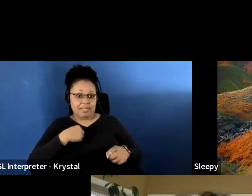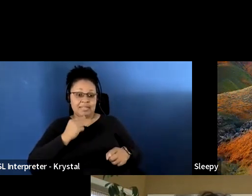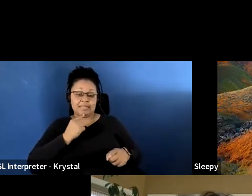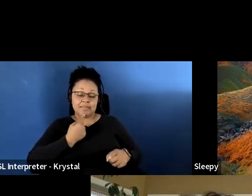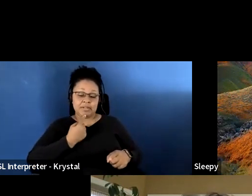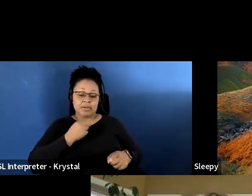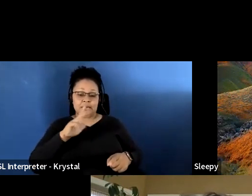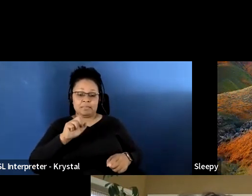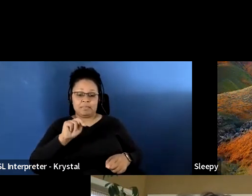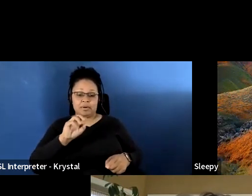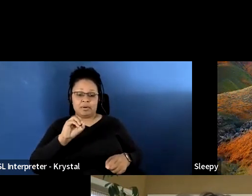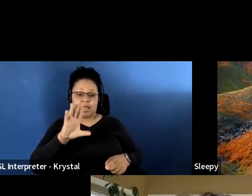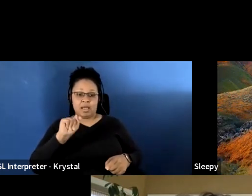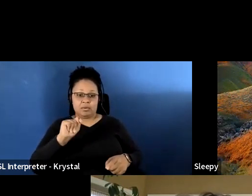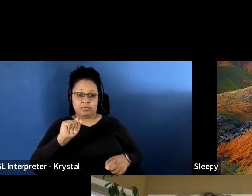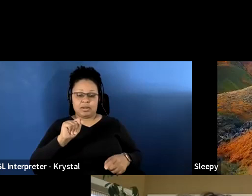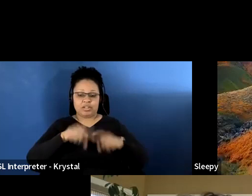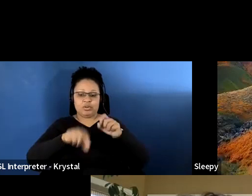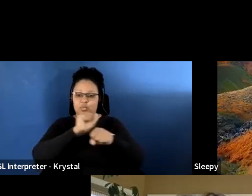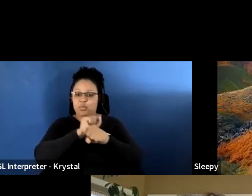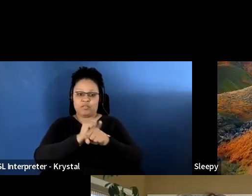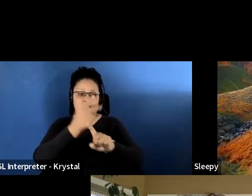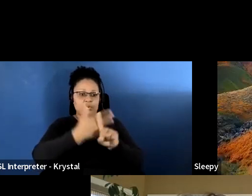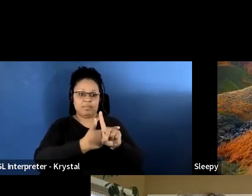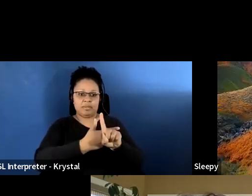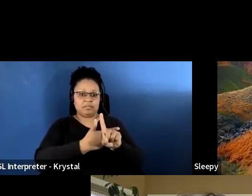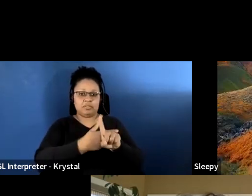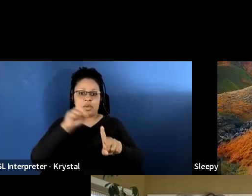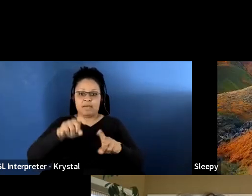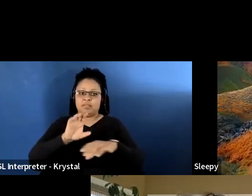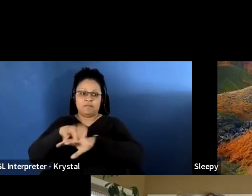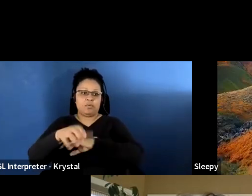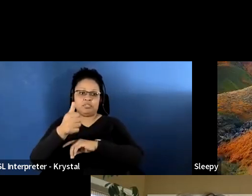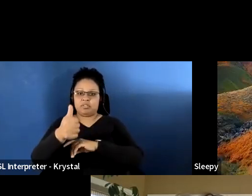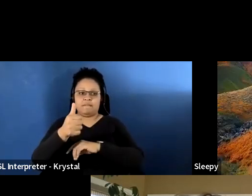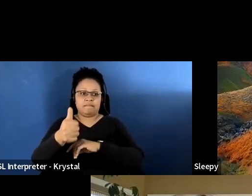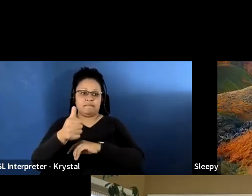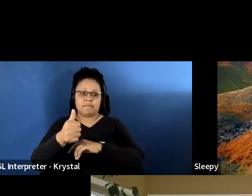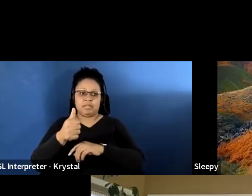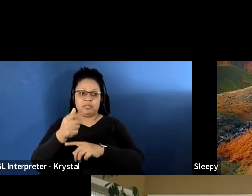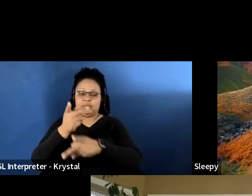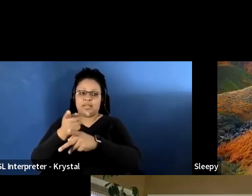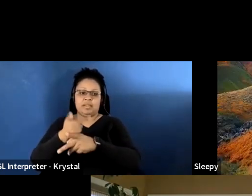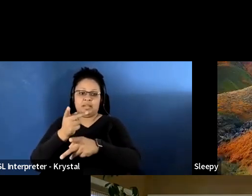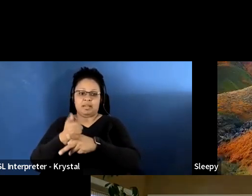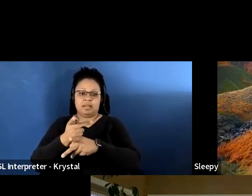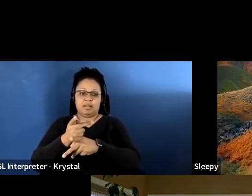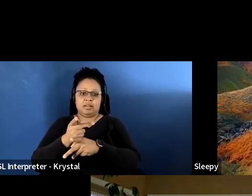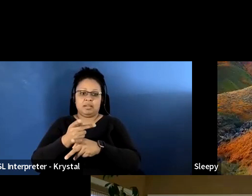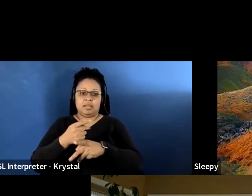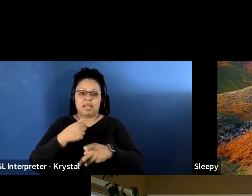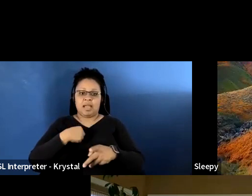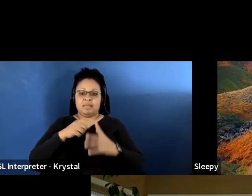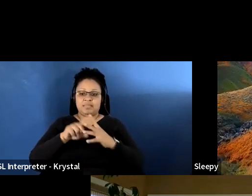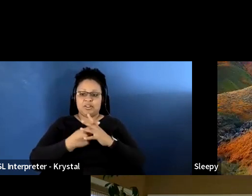work for 3 months, and you kind of just have to force yourself to do it. So I'm implementing